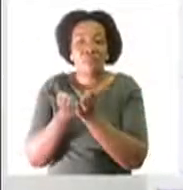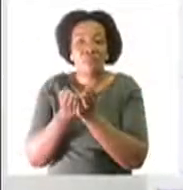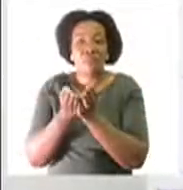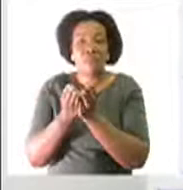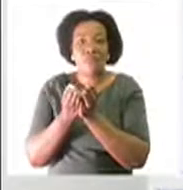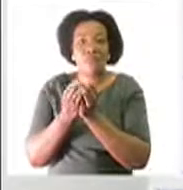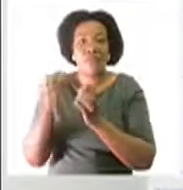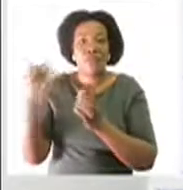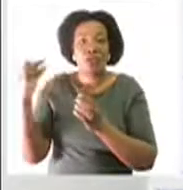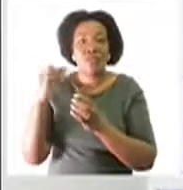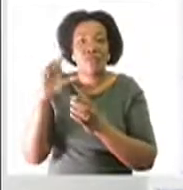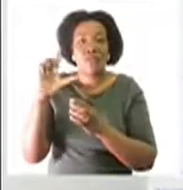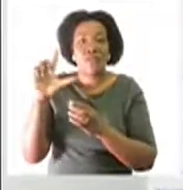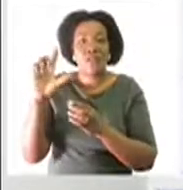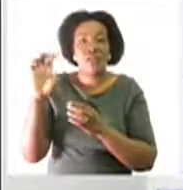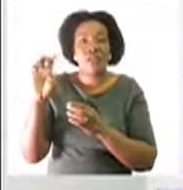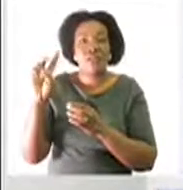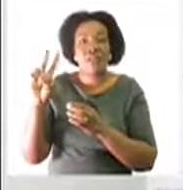Gloves.